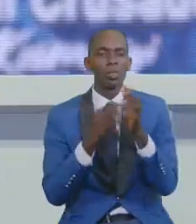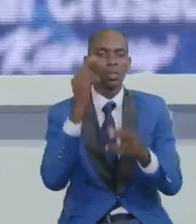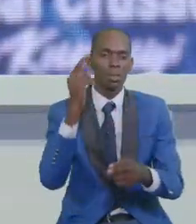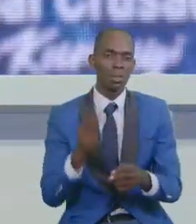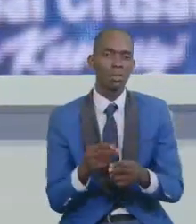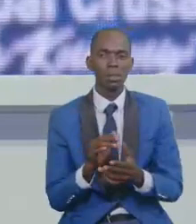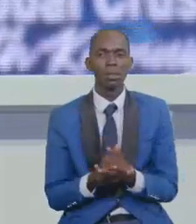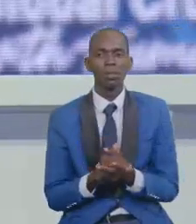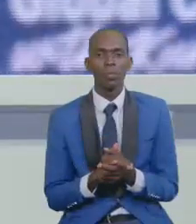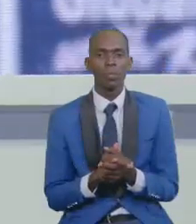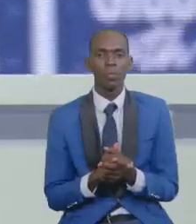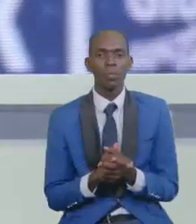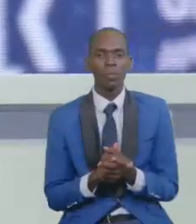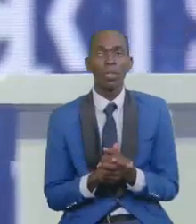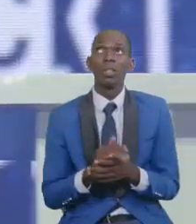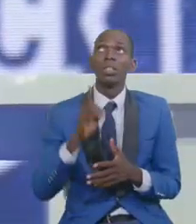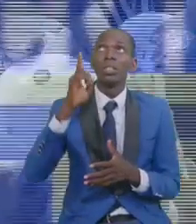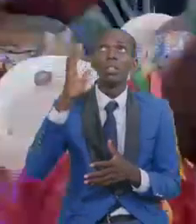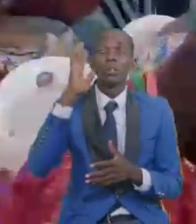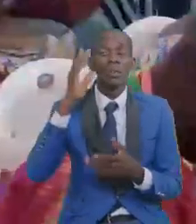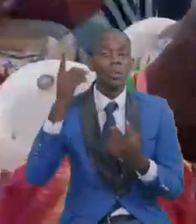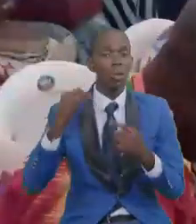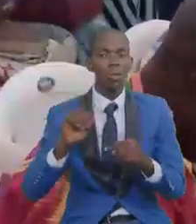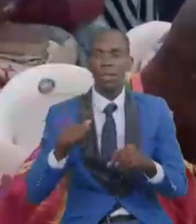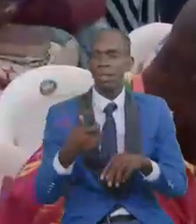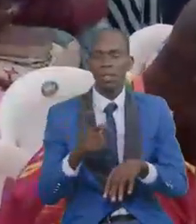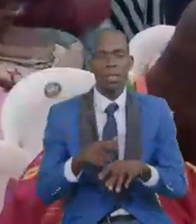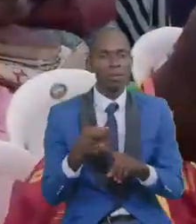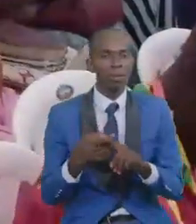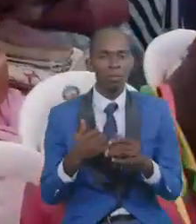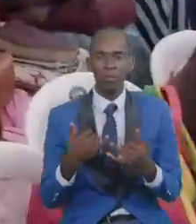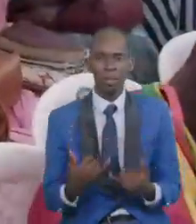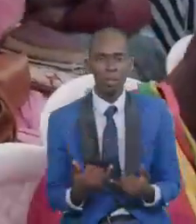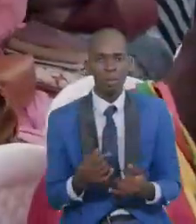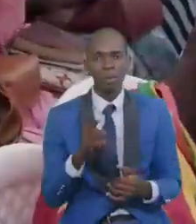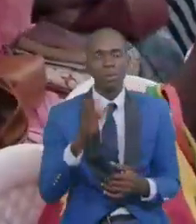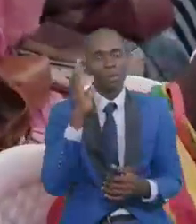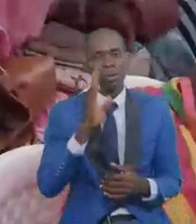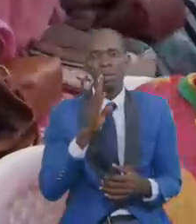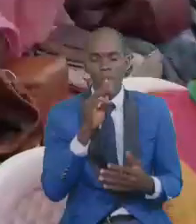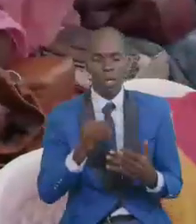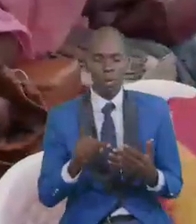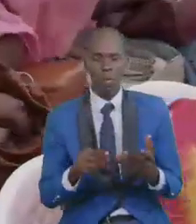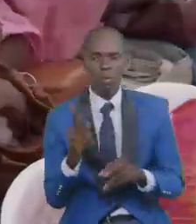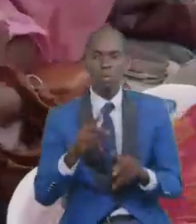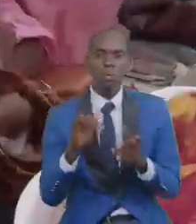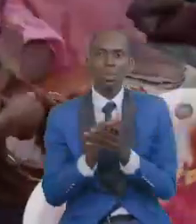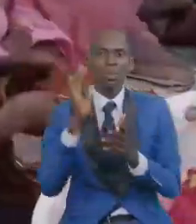They will come anytime from now. You'll be among the people that will go with him.